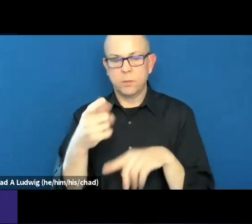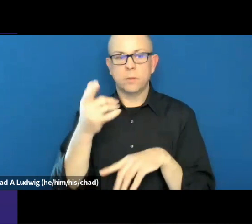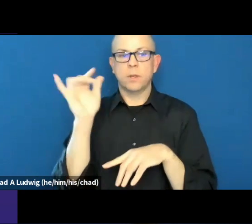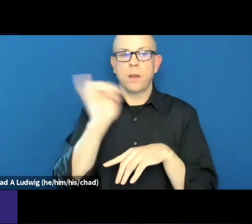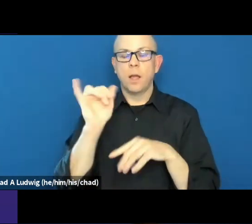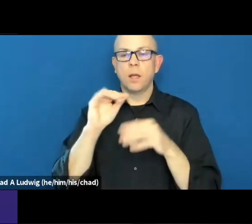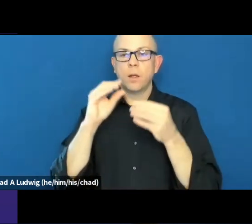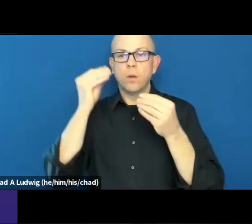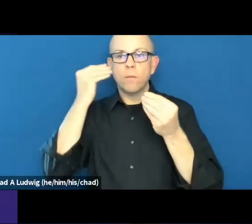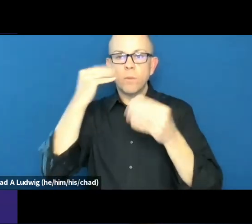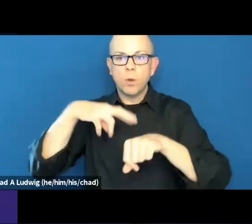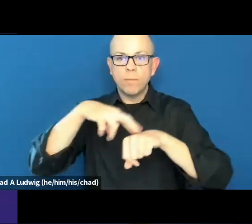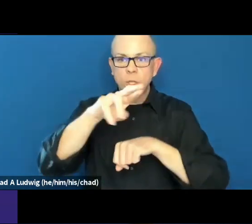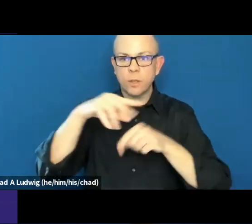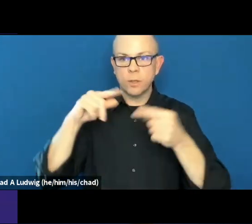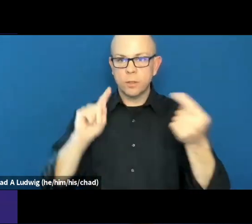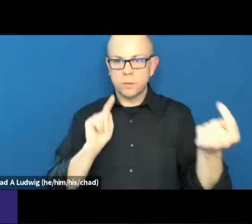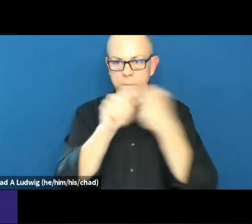able to provide.